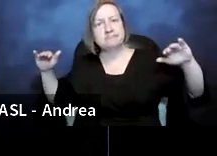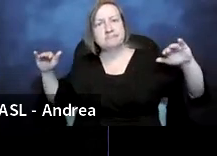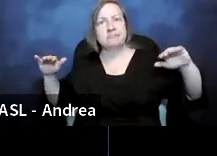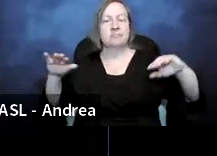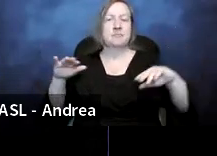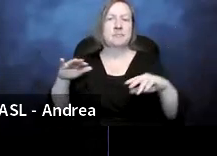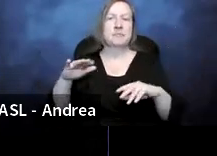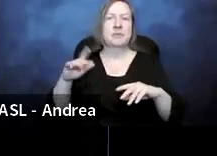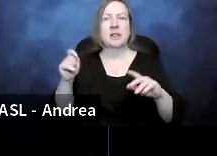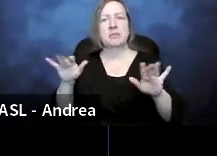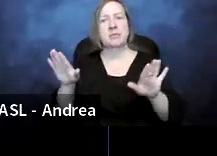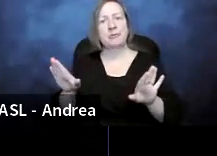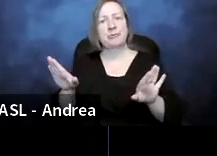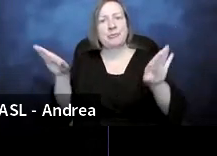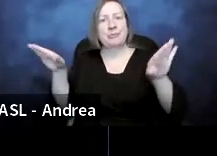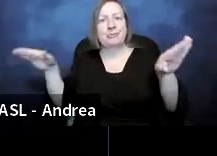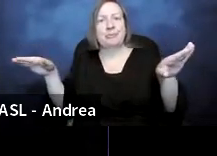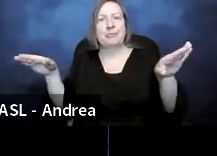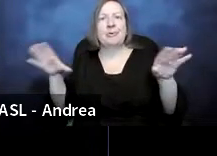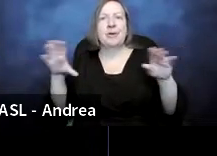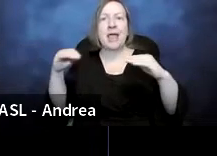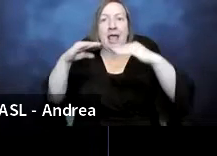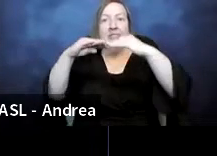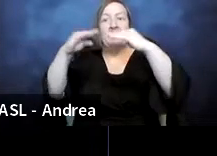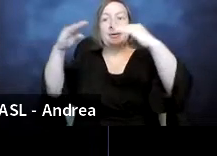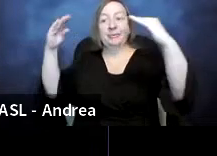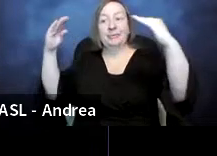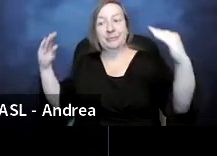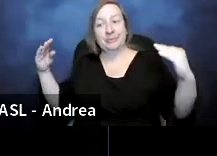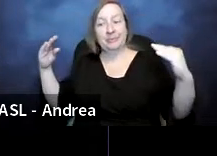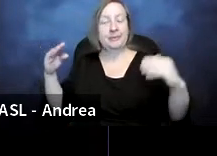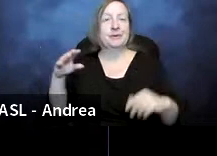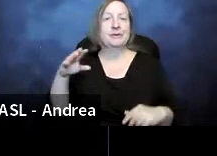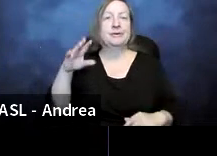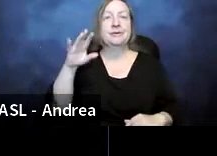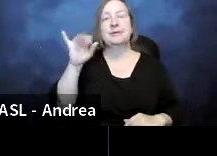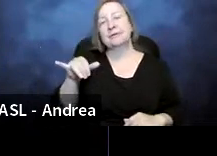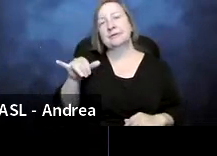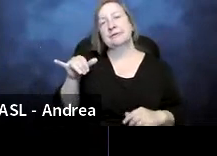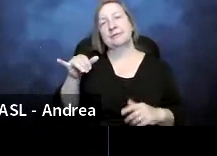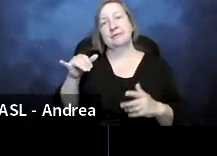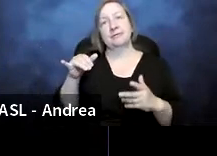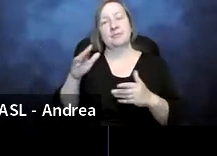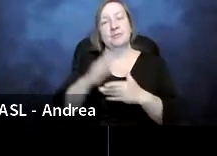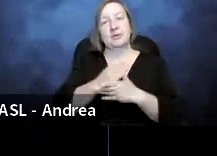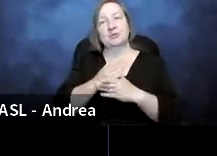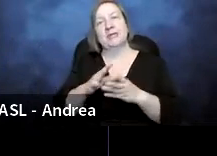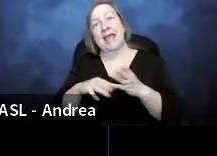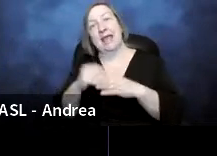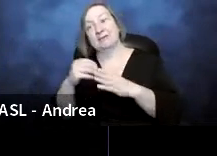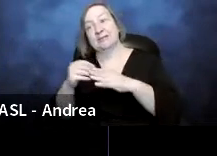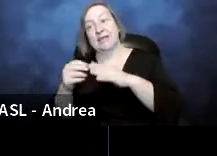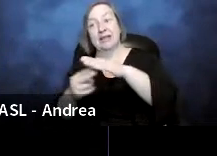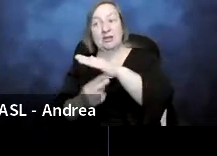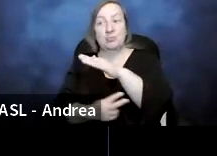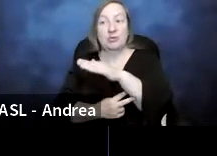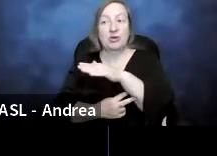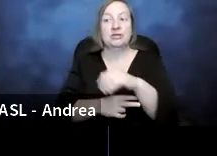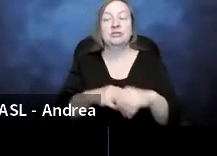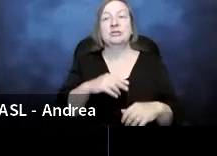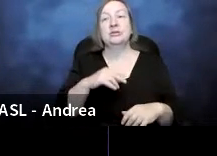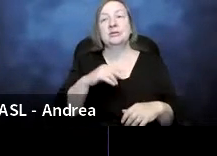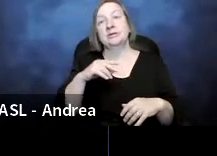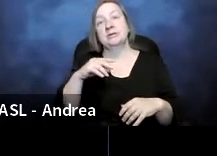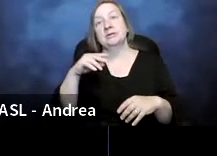of raked back and chamfered a bit, as is the deck, so that the thresholds between when you're outside of the bridge to being